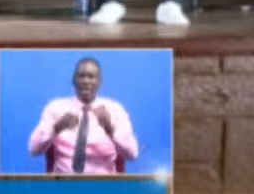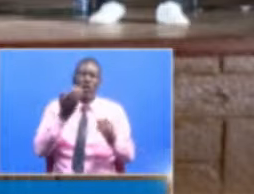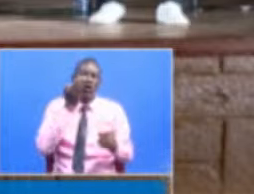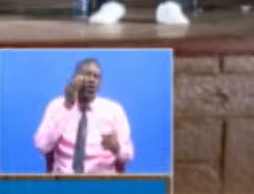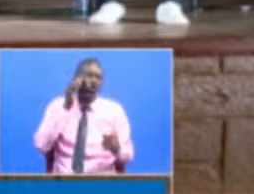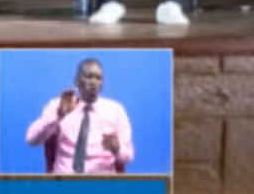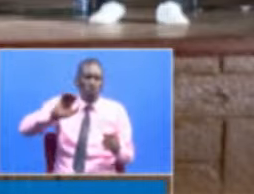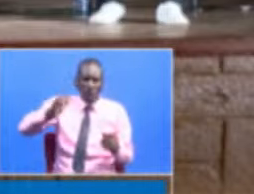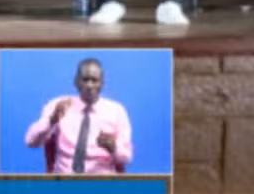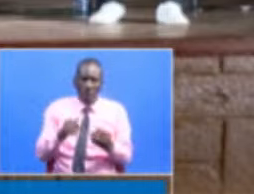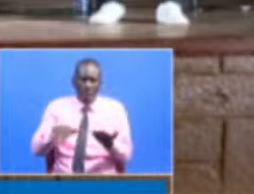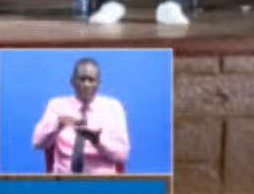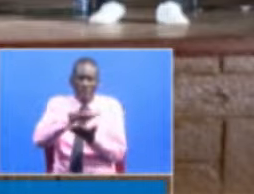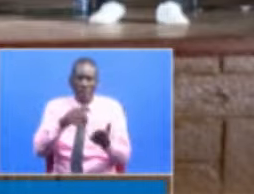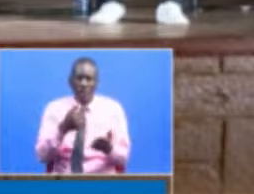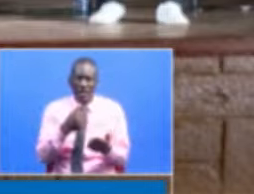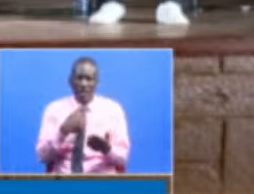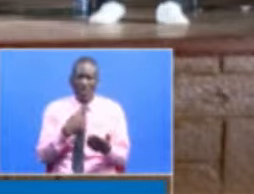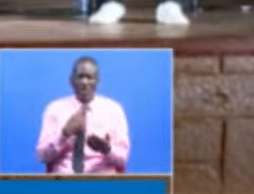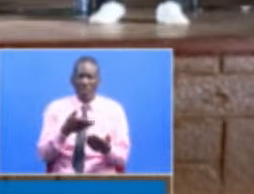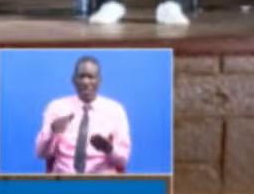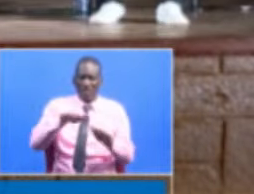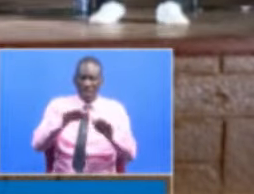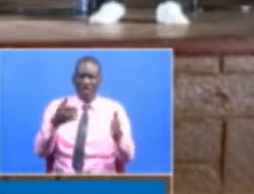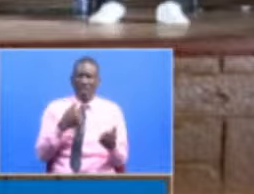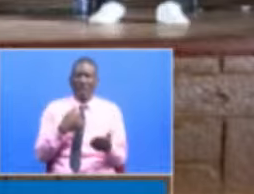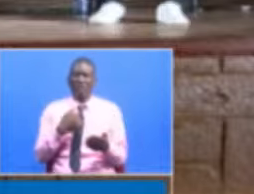basically have really been